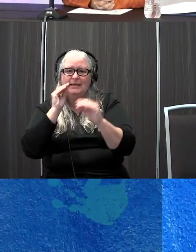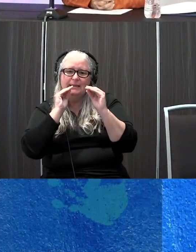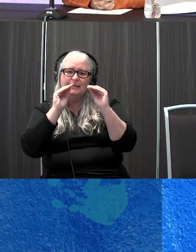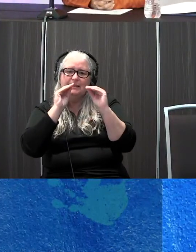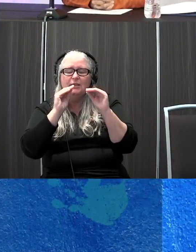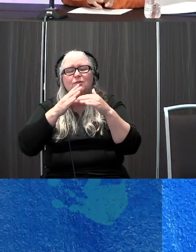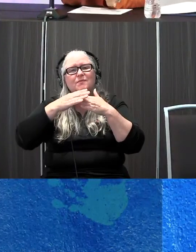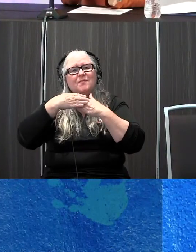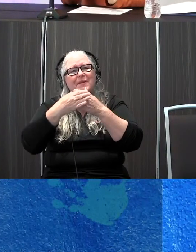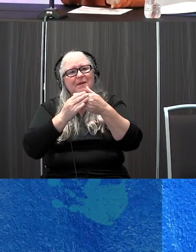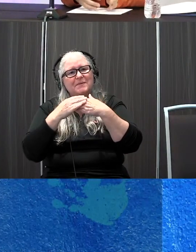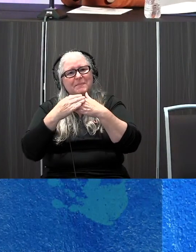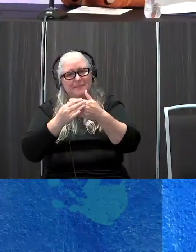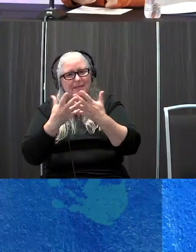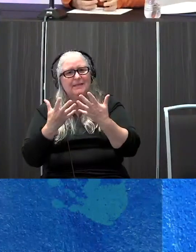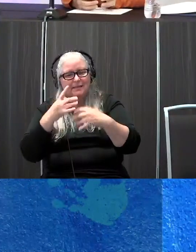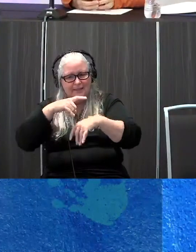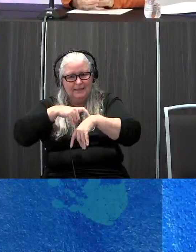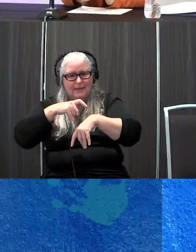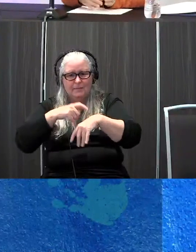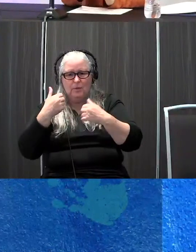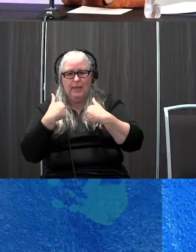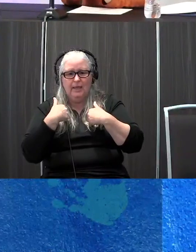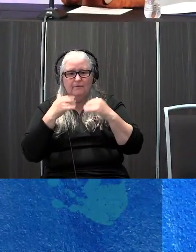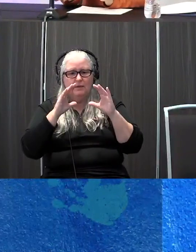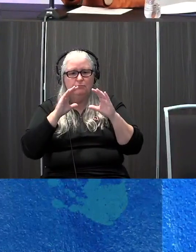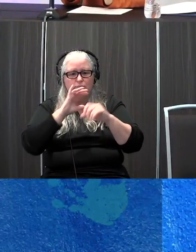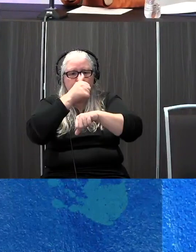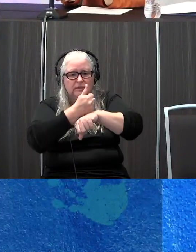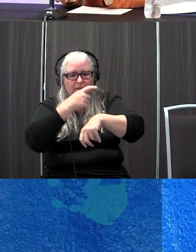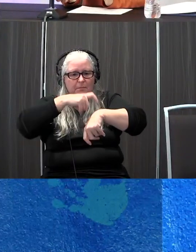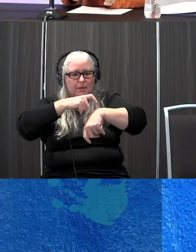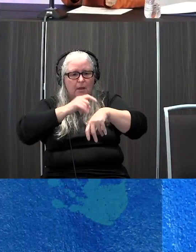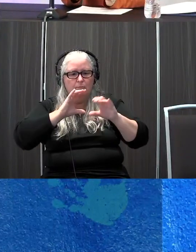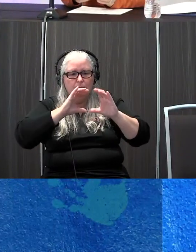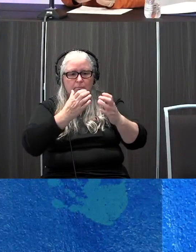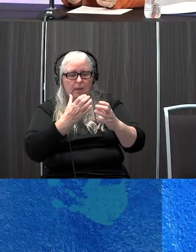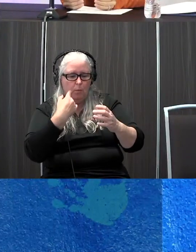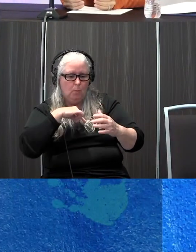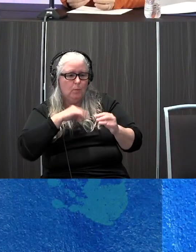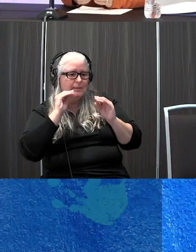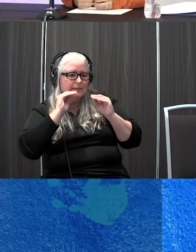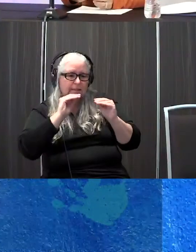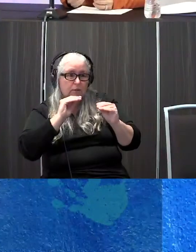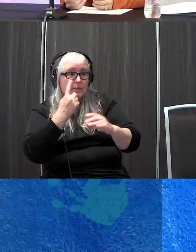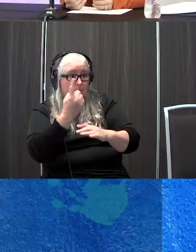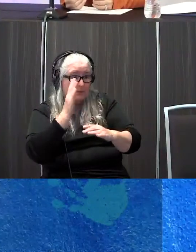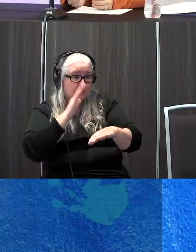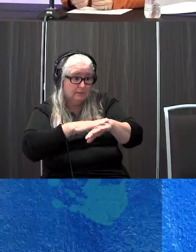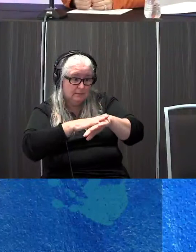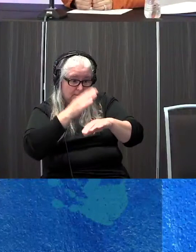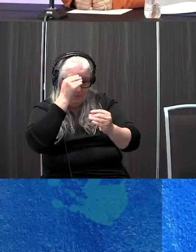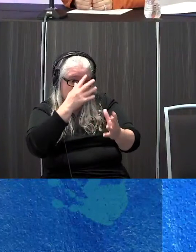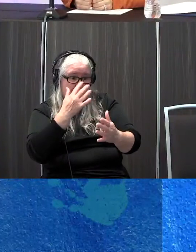So truly having blocks of times where we take the time to teach him that something's going to change and you have to be